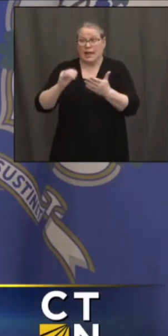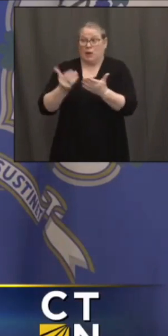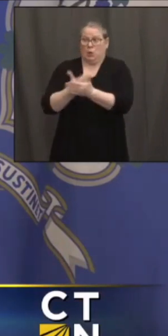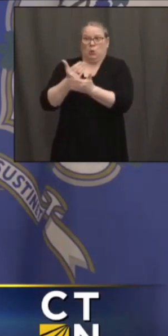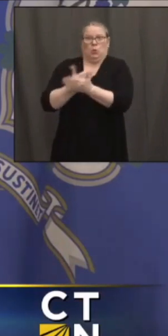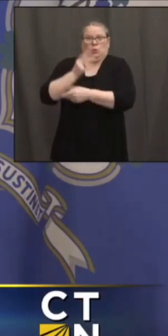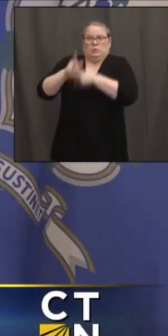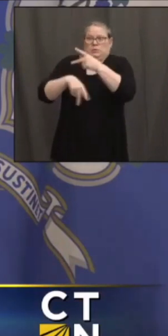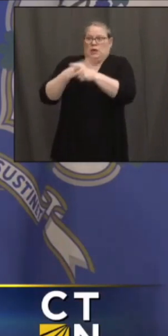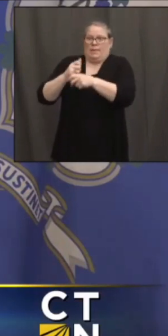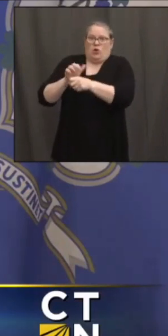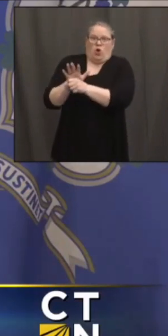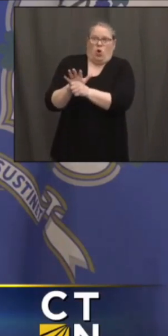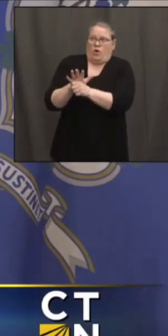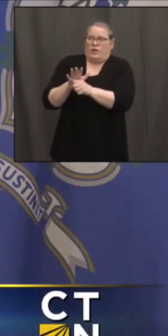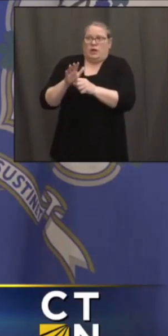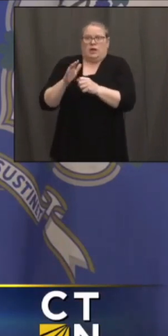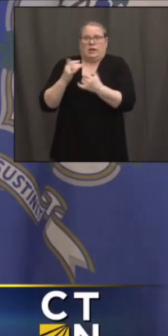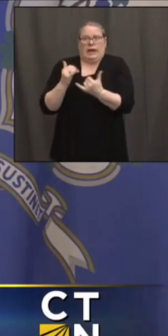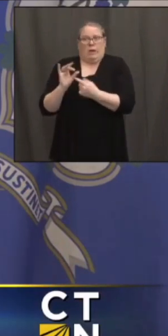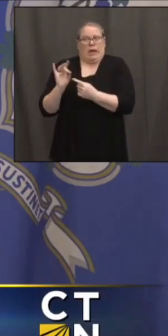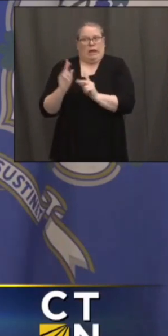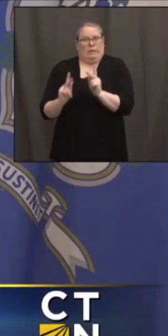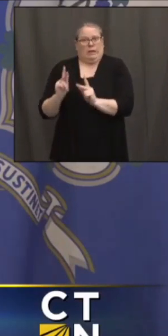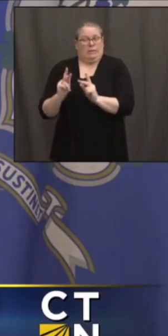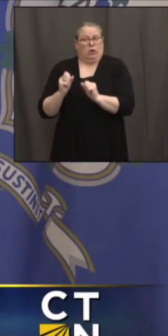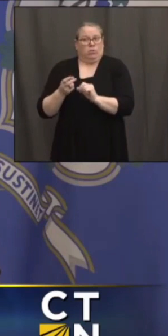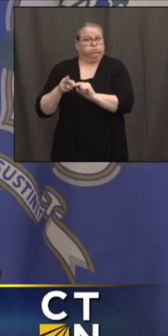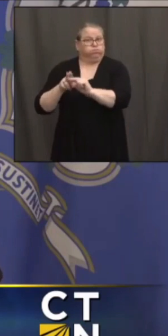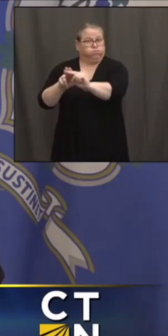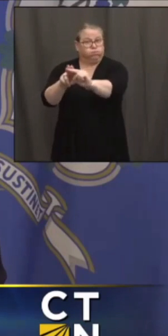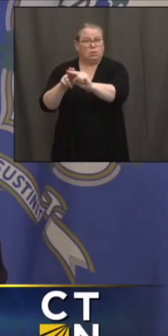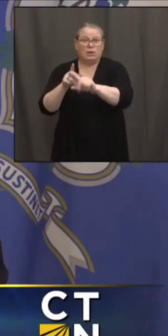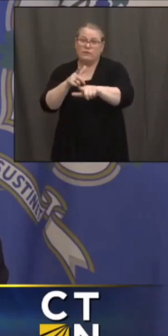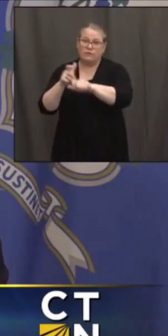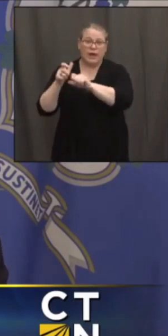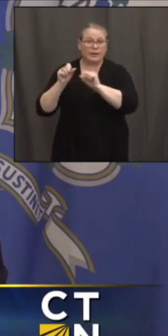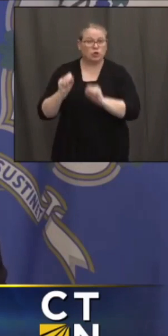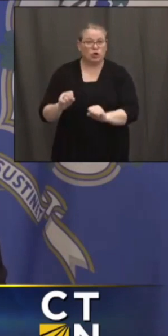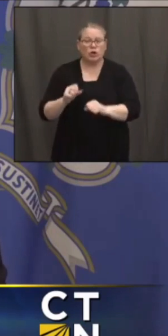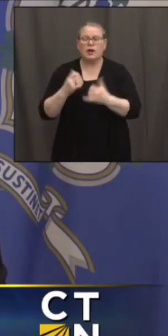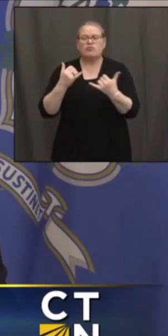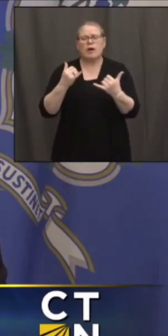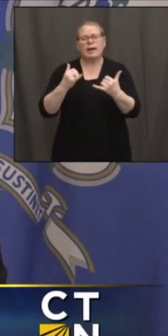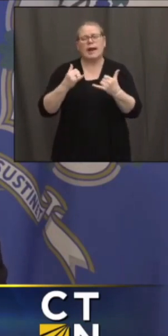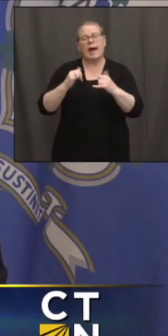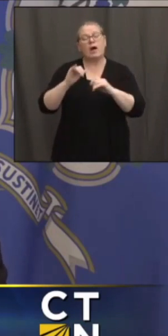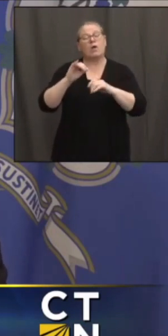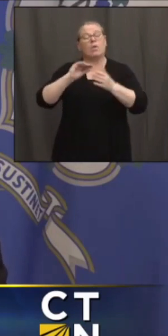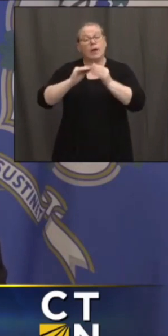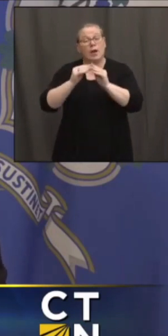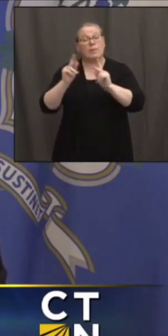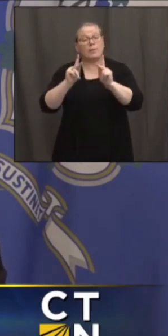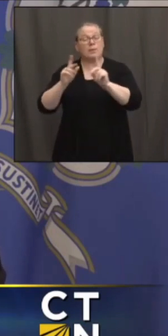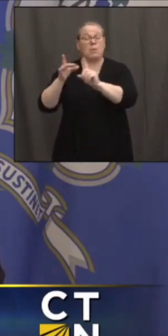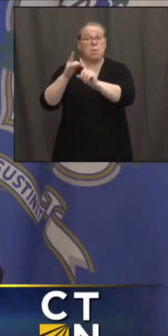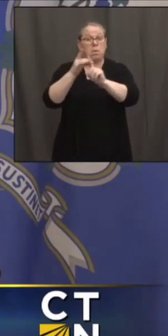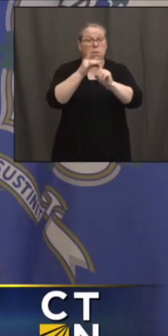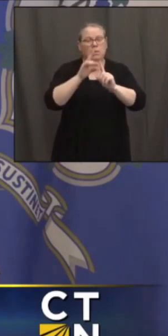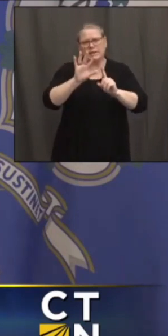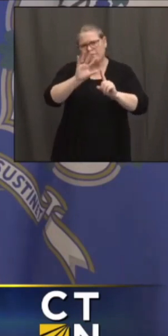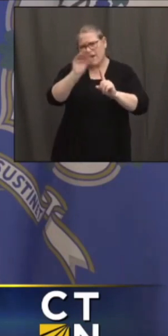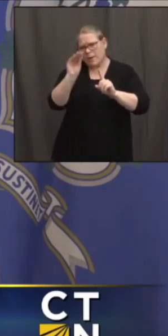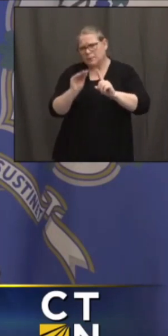versus the relative stability that we're seeing right now, stability in a 5% infection rate. And it's really important we be able